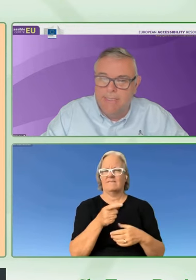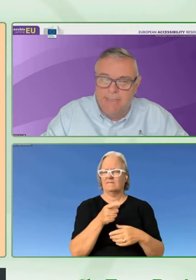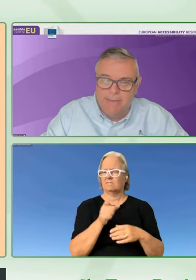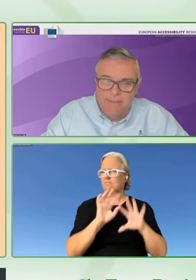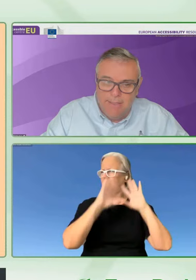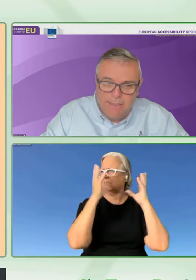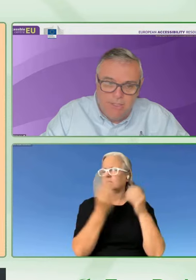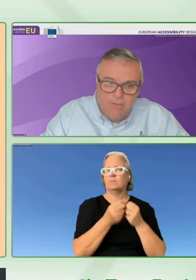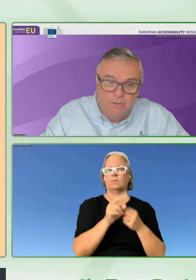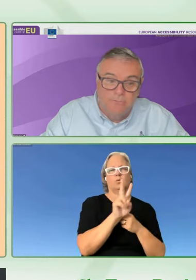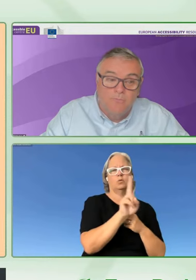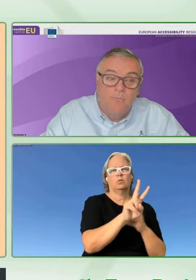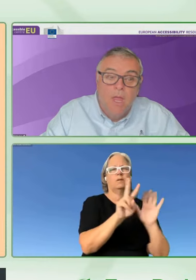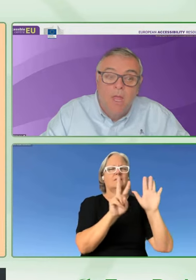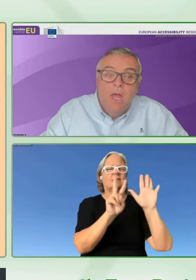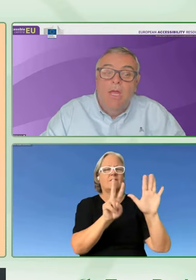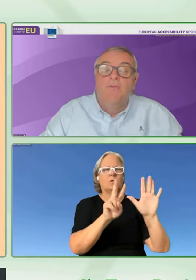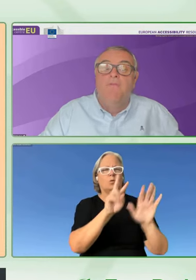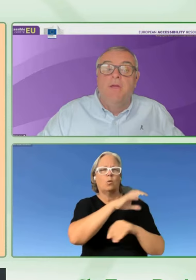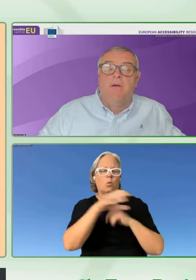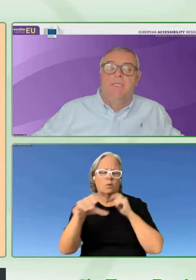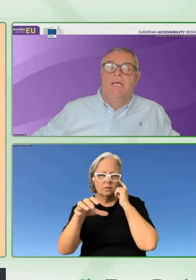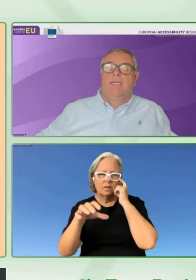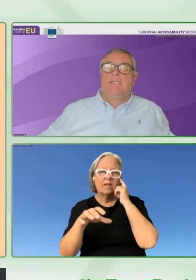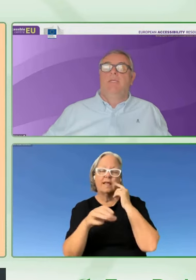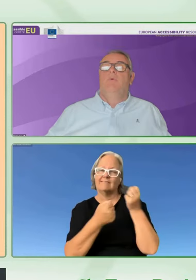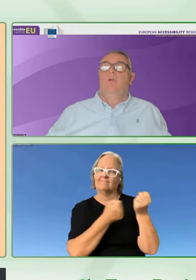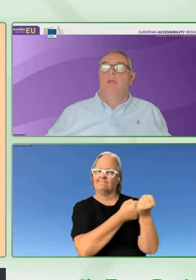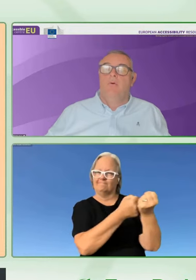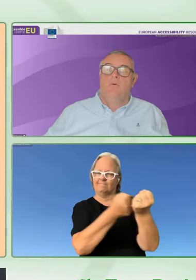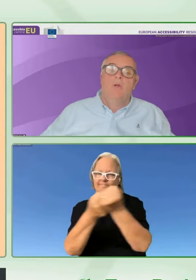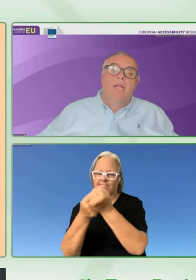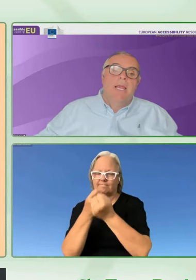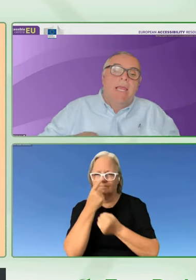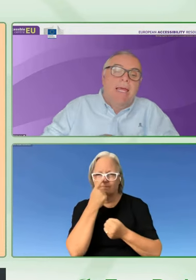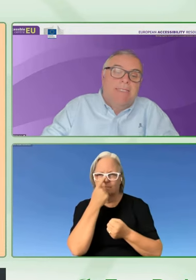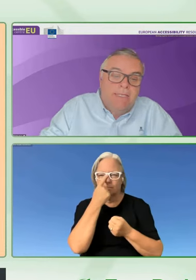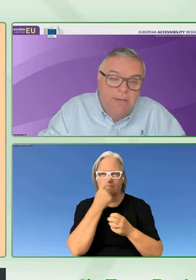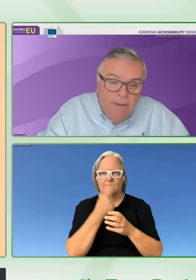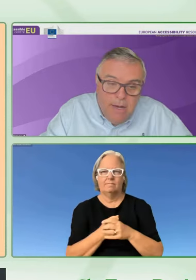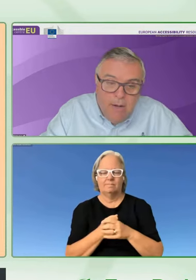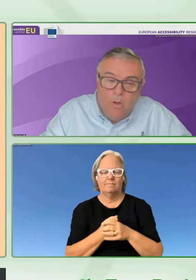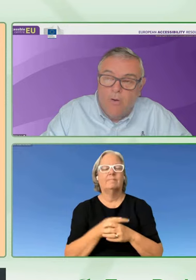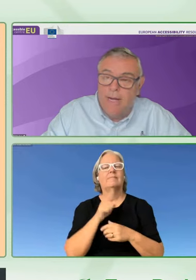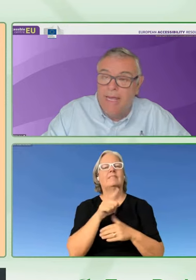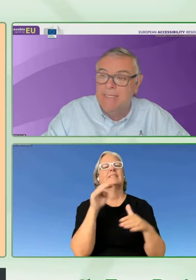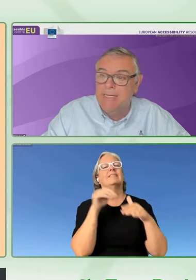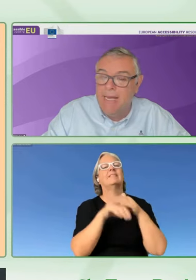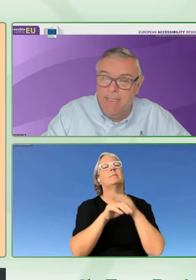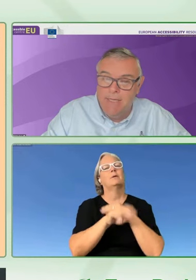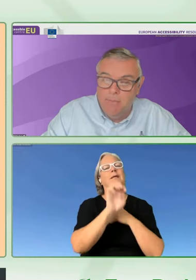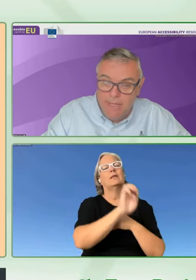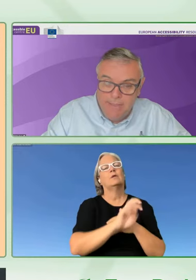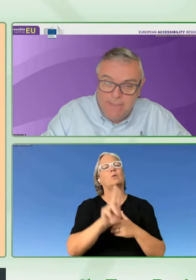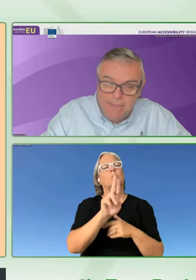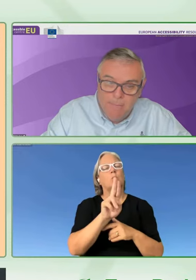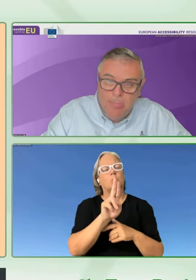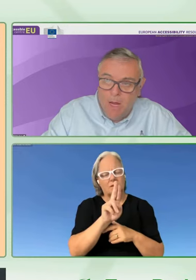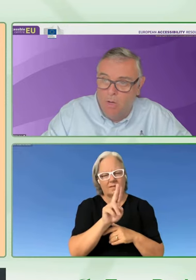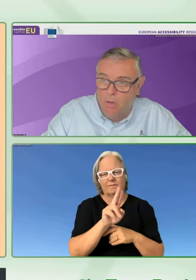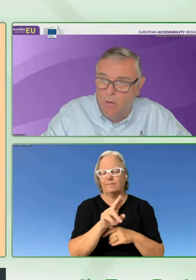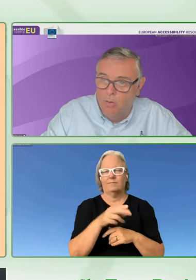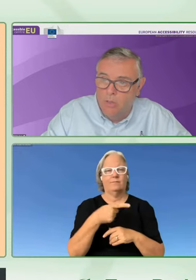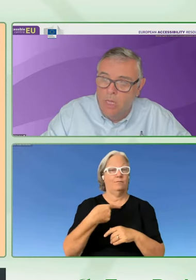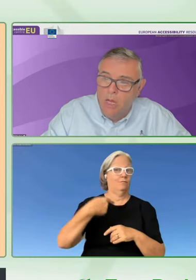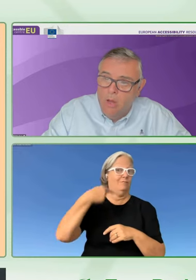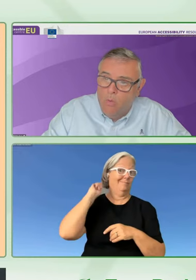the standardization. In figures, AccessibleEU, last year we organized 90 events.